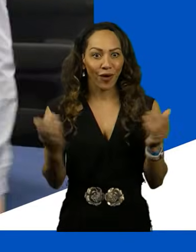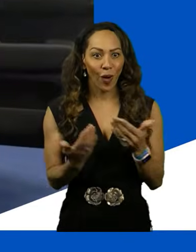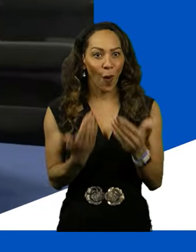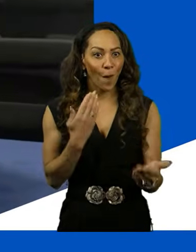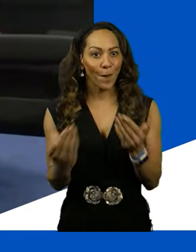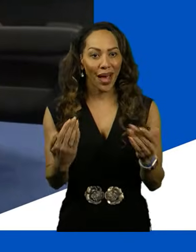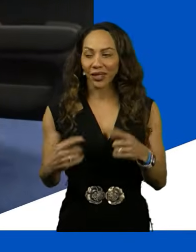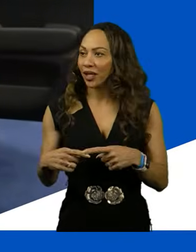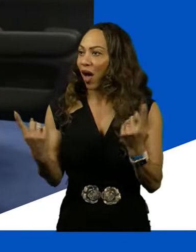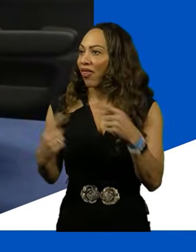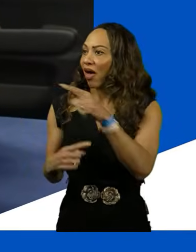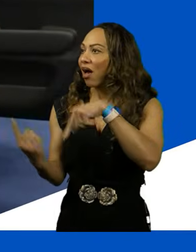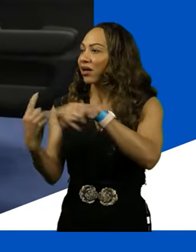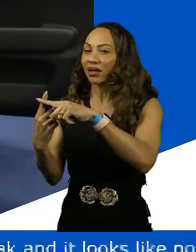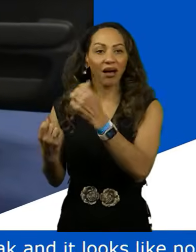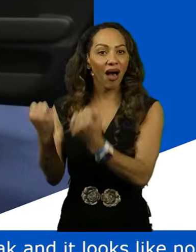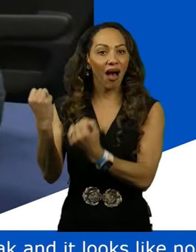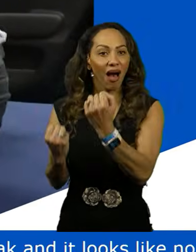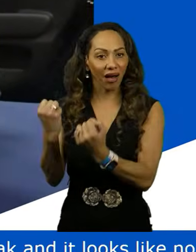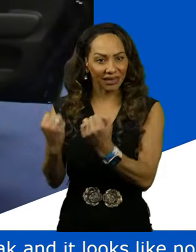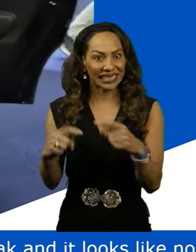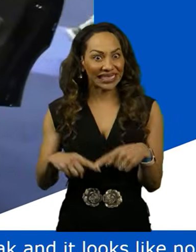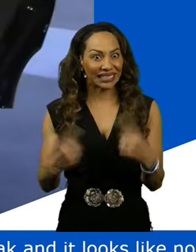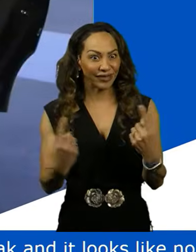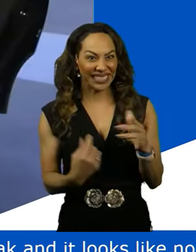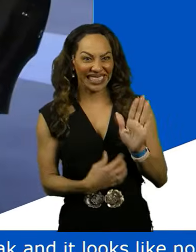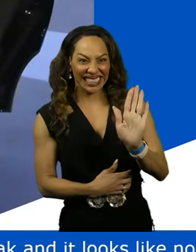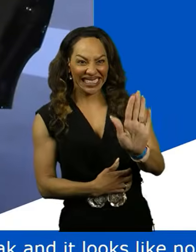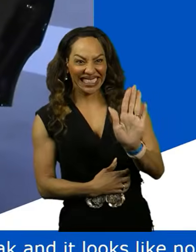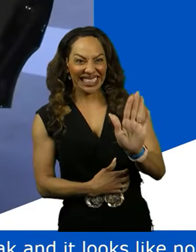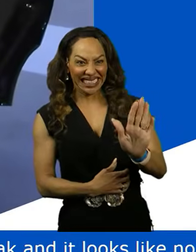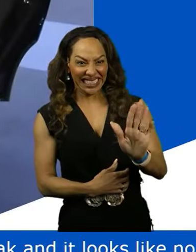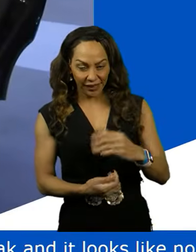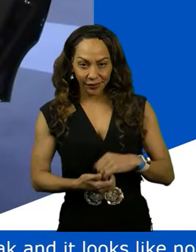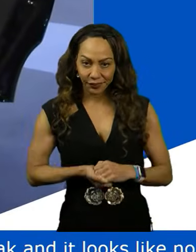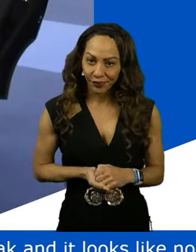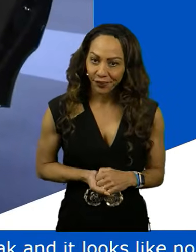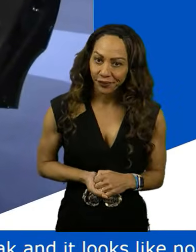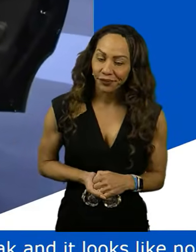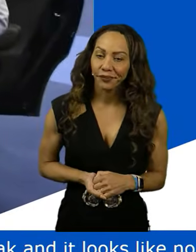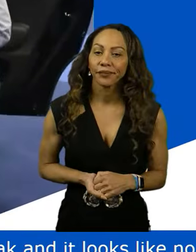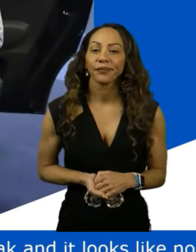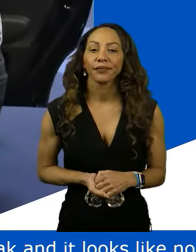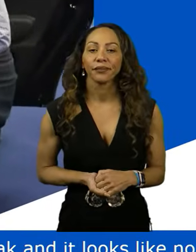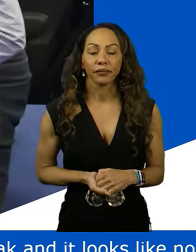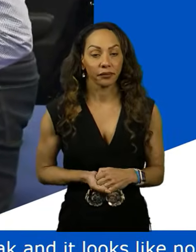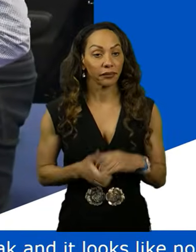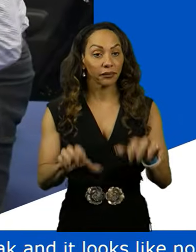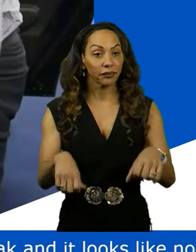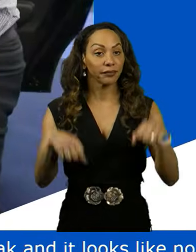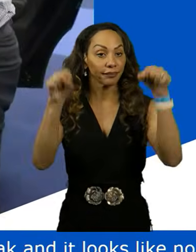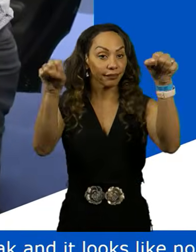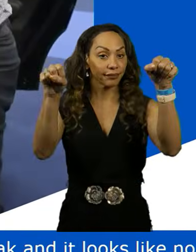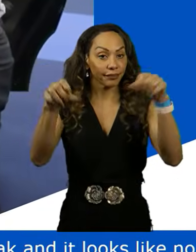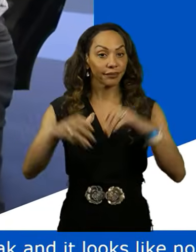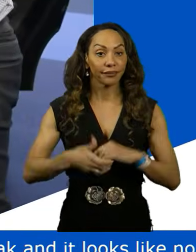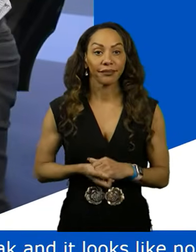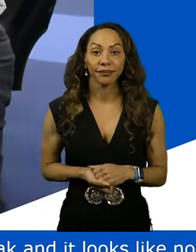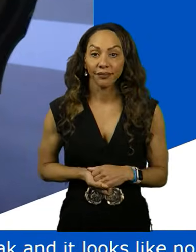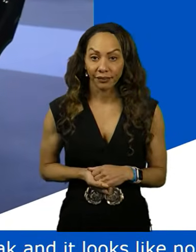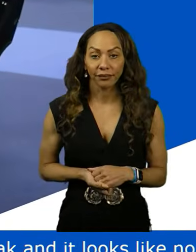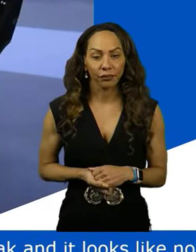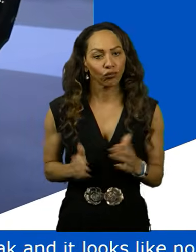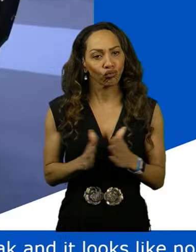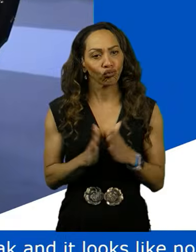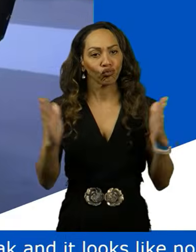braking. It's a really distinctive feature. Something else that's distinctive is the boot. It stretches